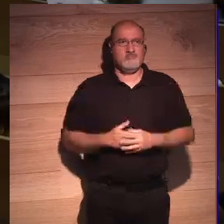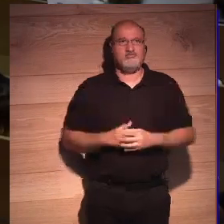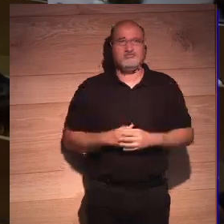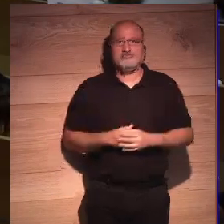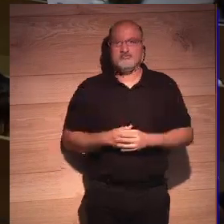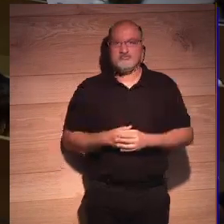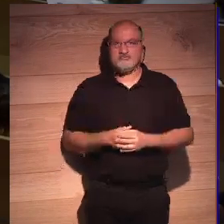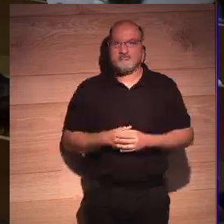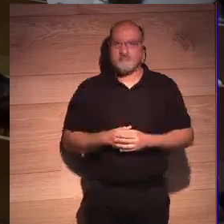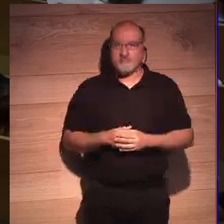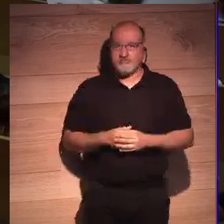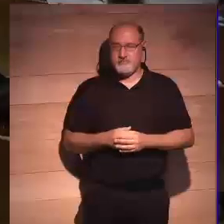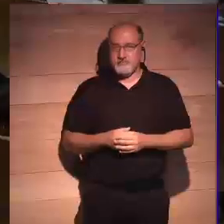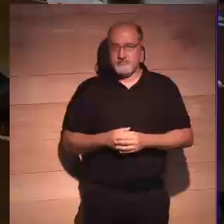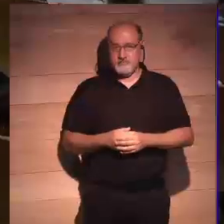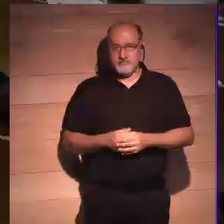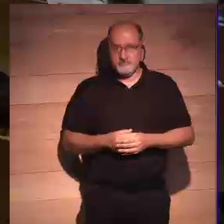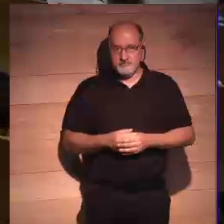in the morning.